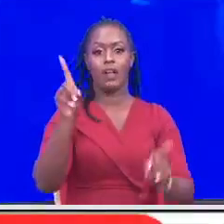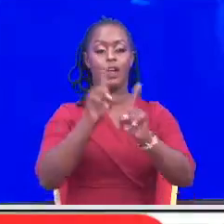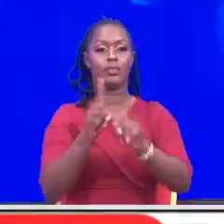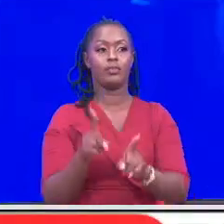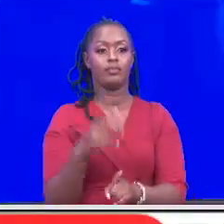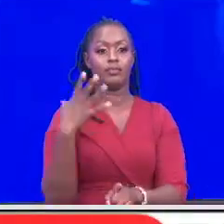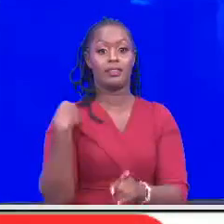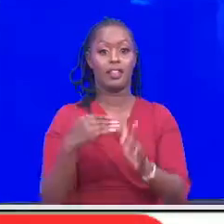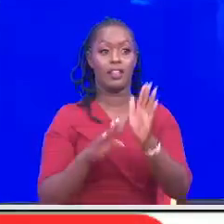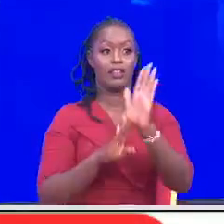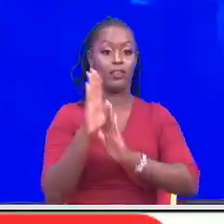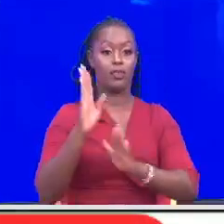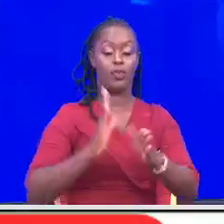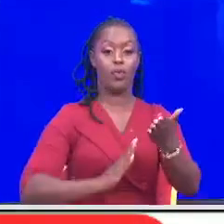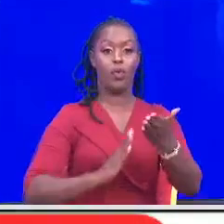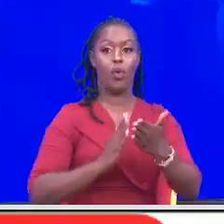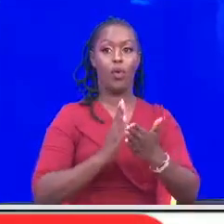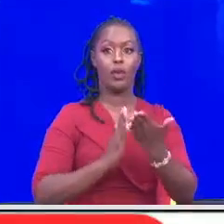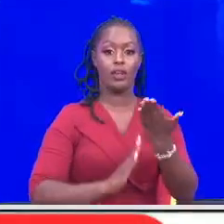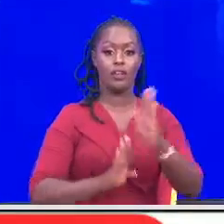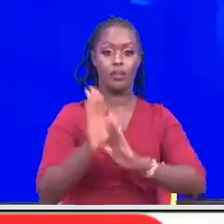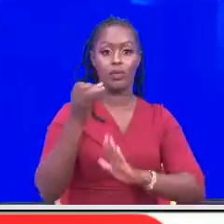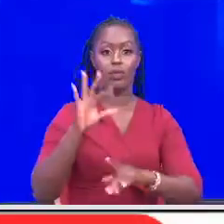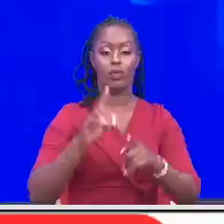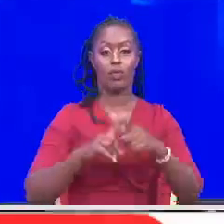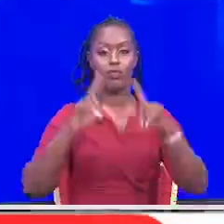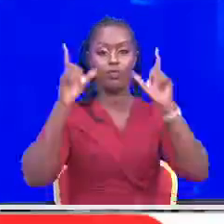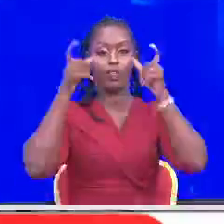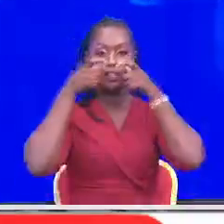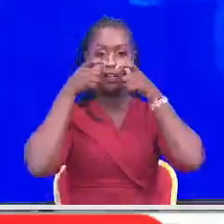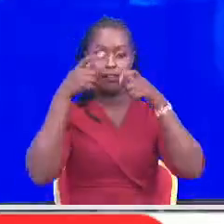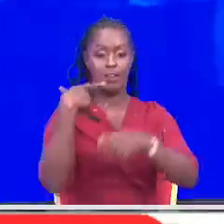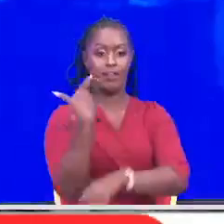the development of an HIV vaccine.